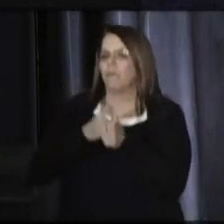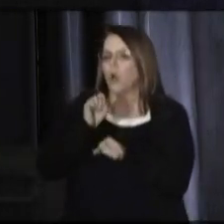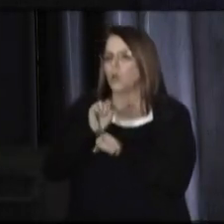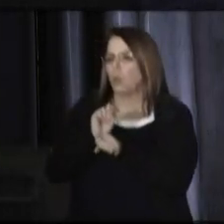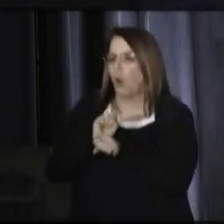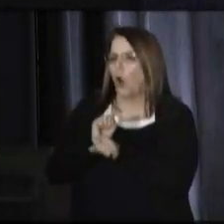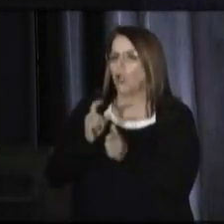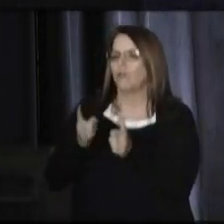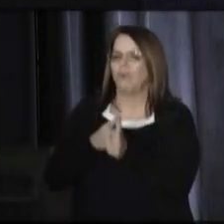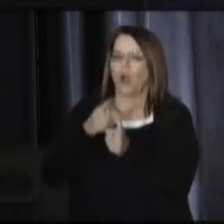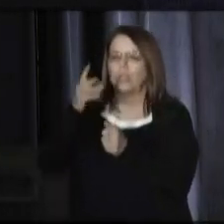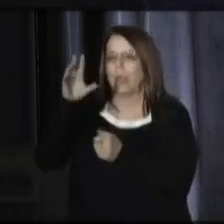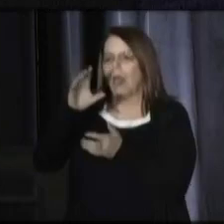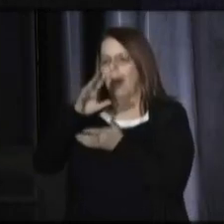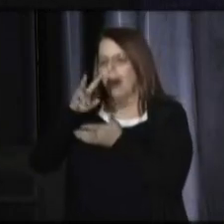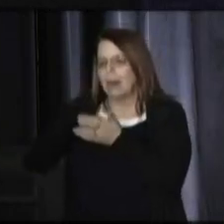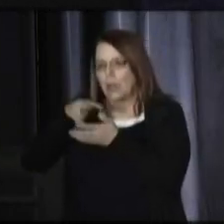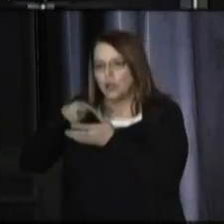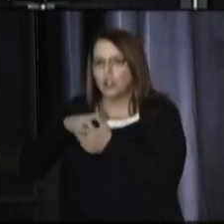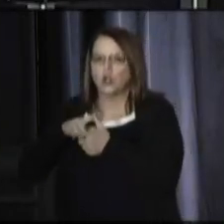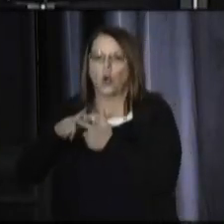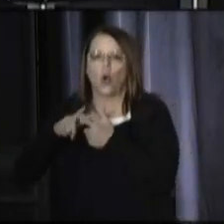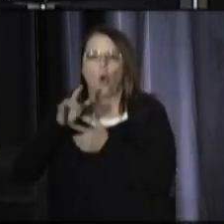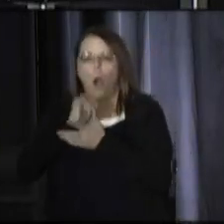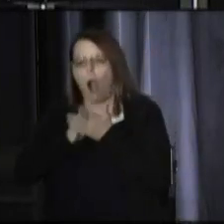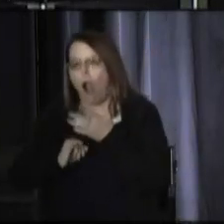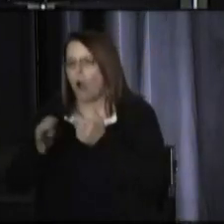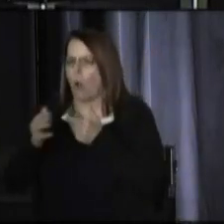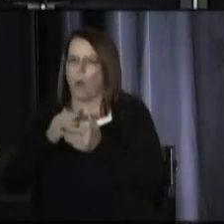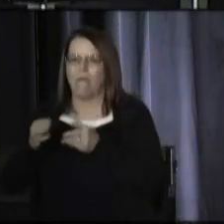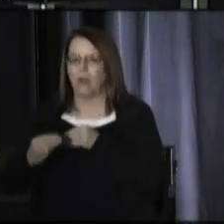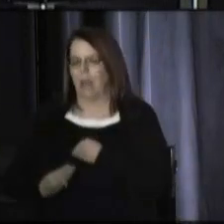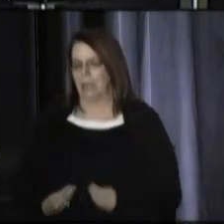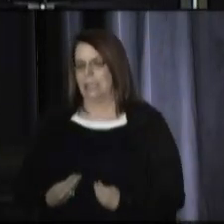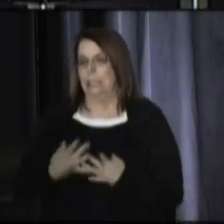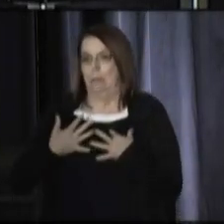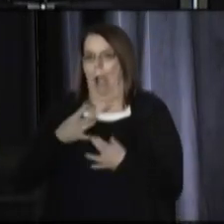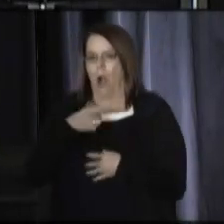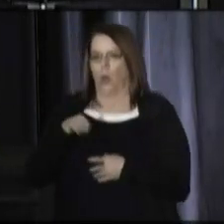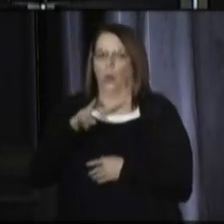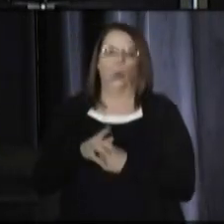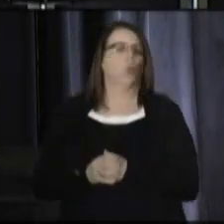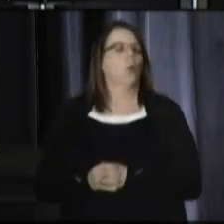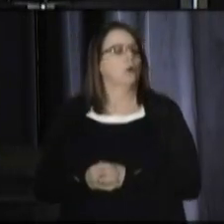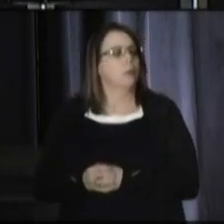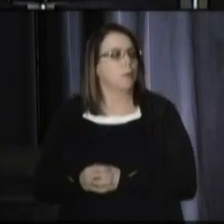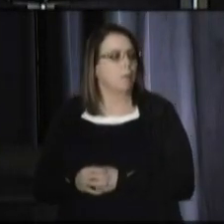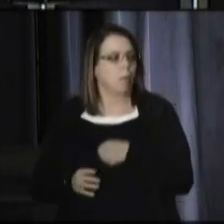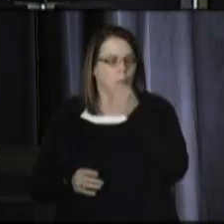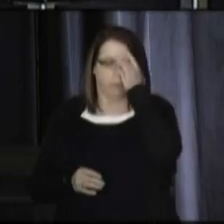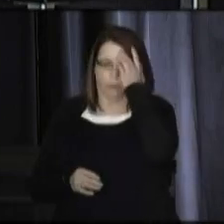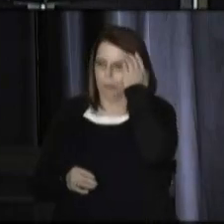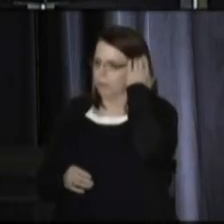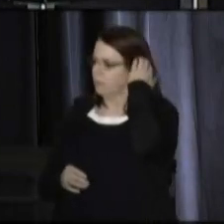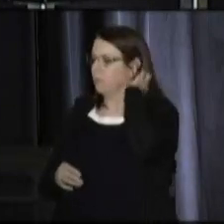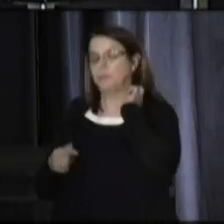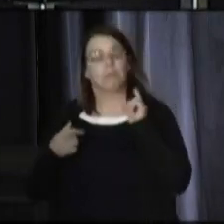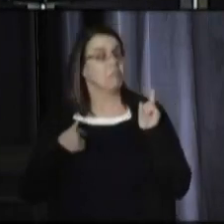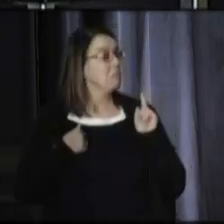a fist on a hefty table in place of blasphemy's last syllable. They take it all from a